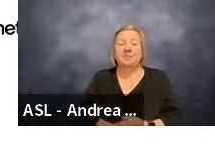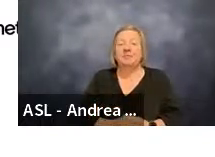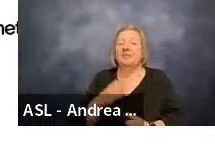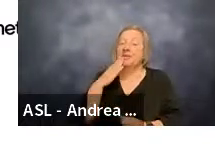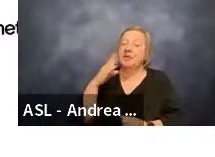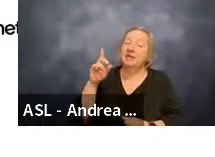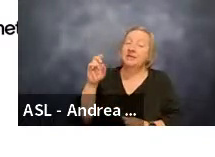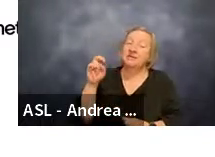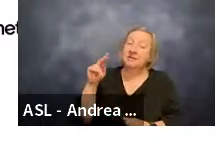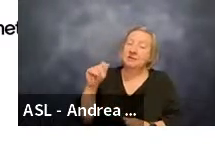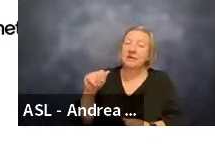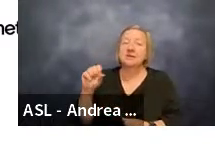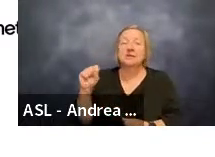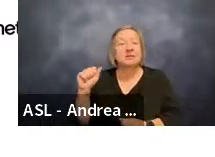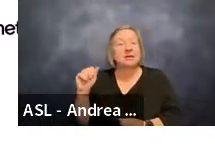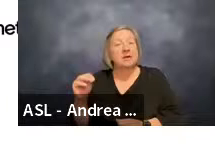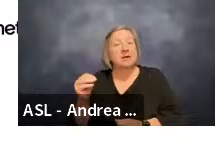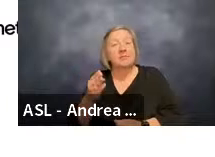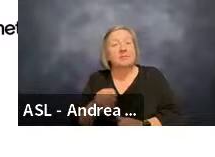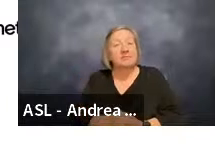Thanks, Dina. Sam?